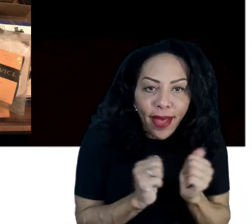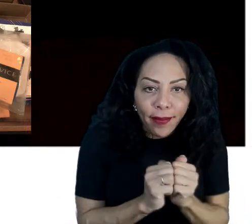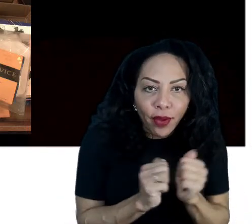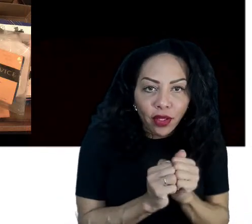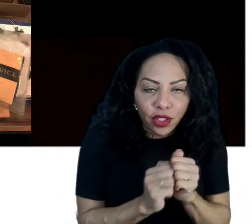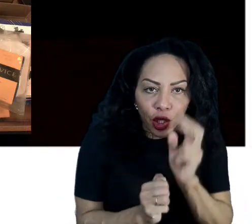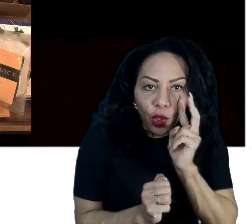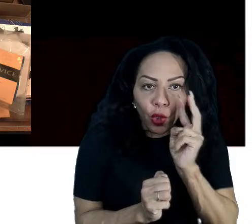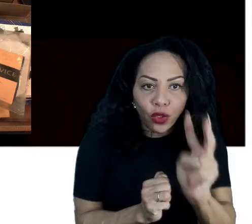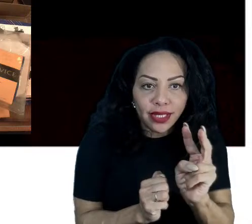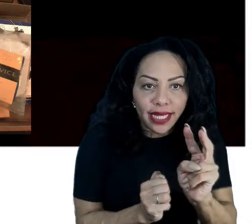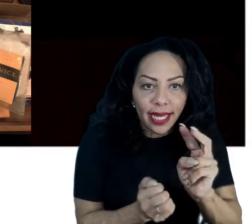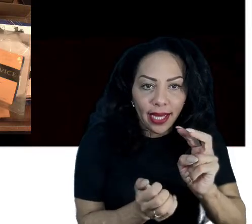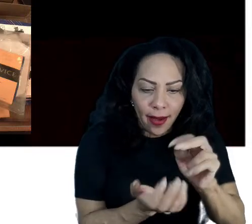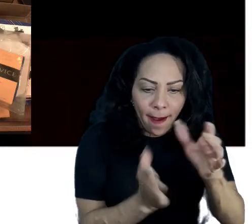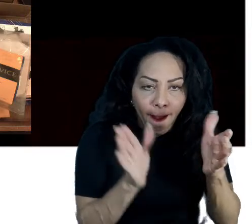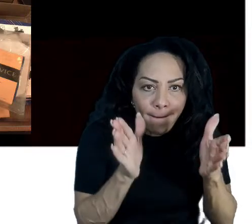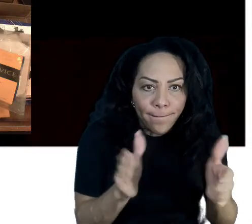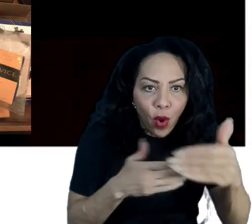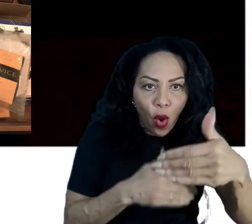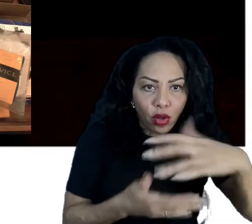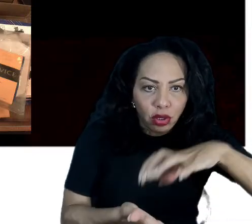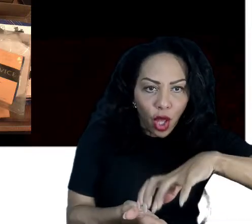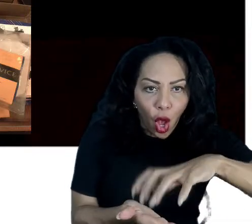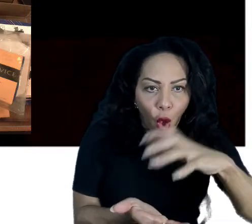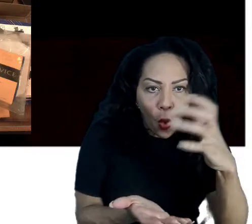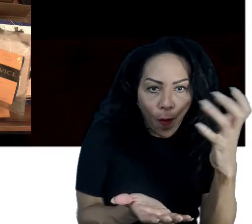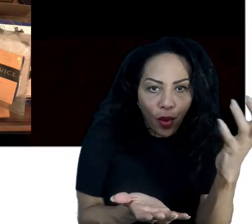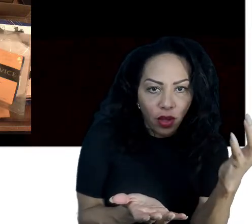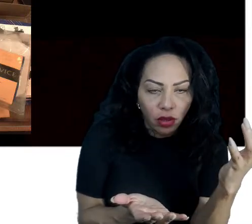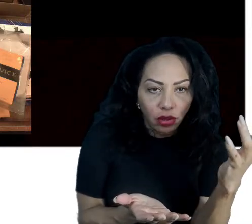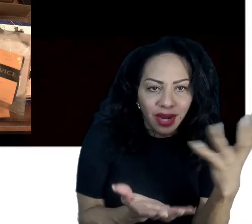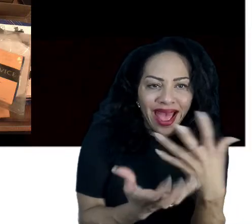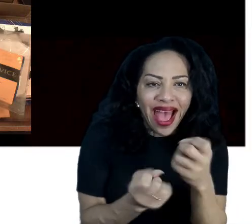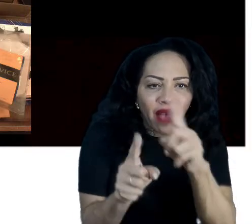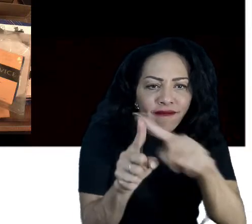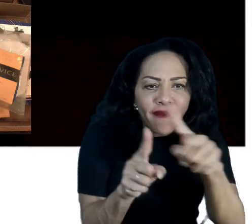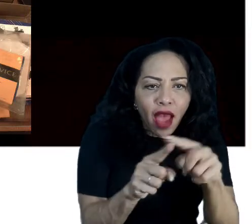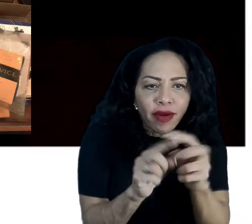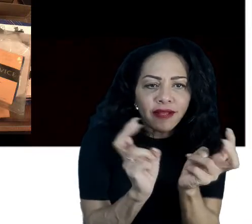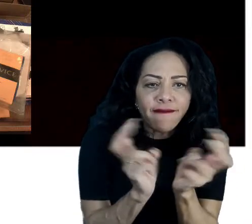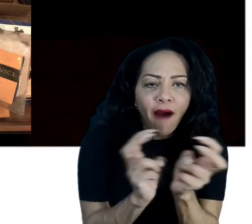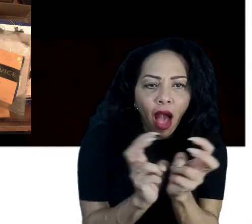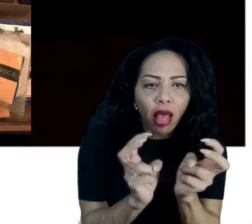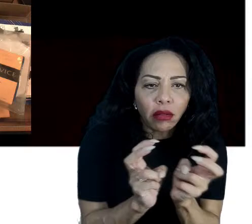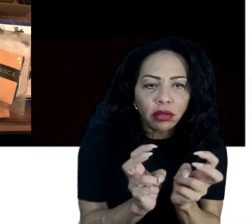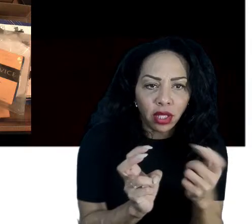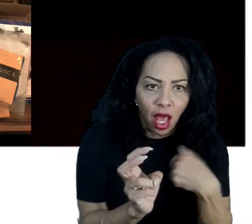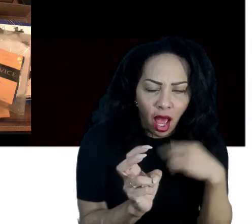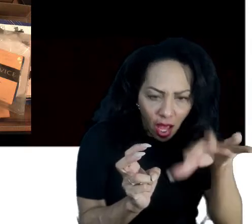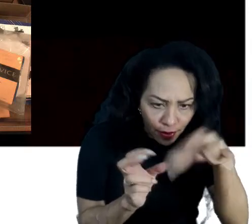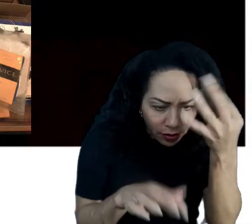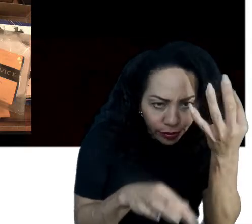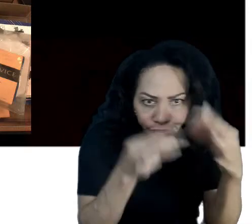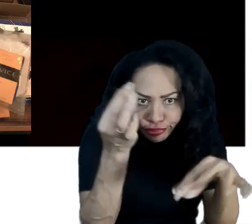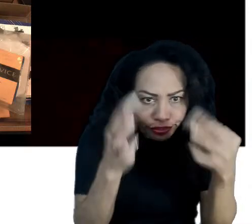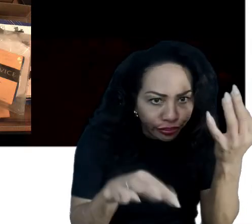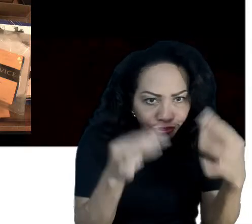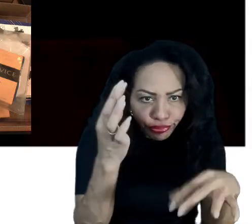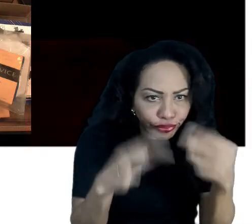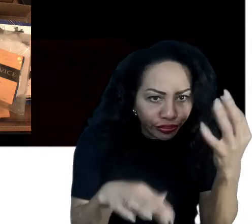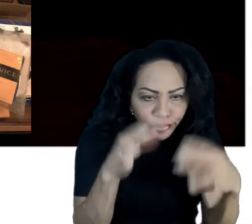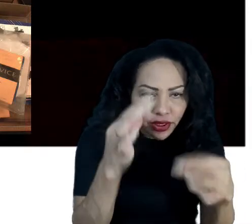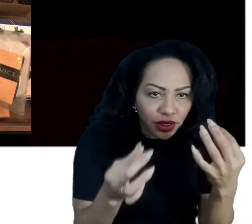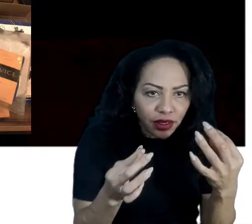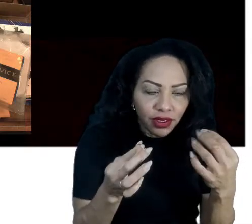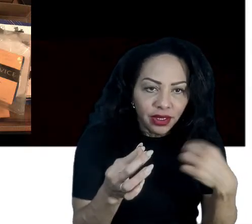shows a number of files. So I've been sifting through papers that were produced by gallery educators in the 70s,